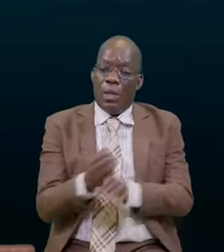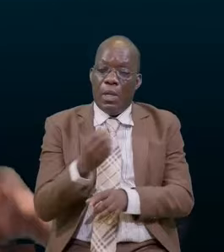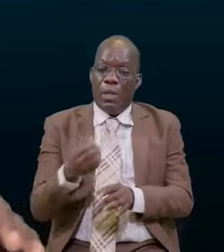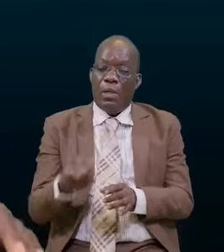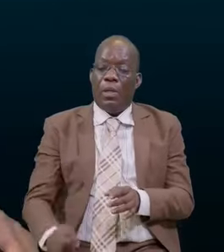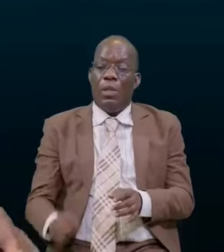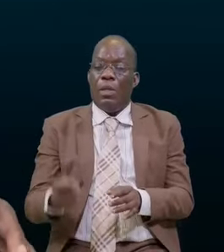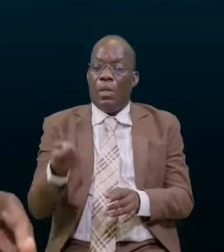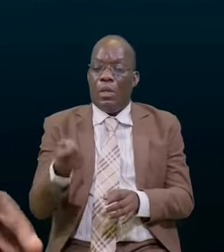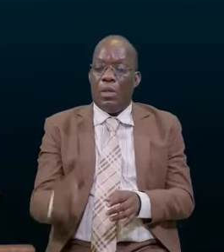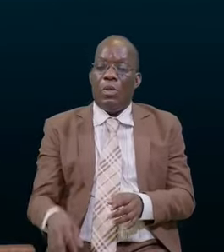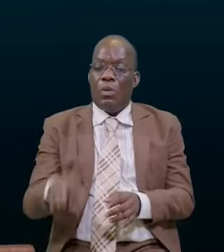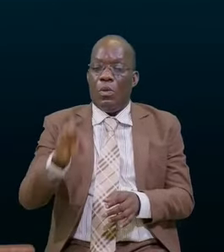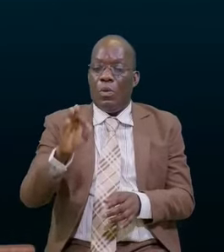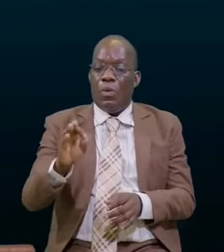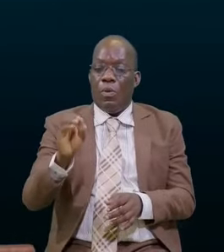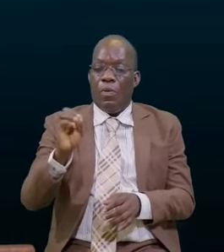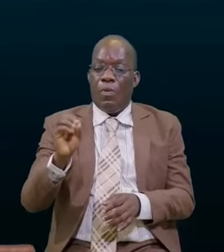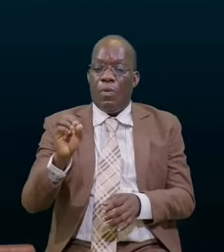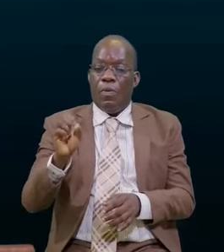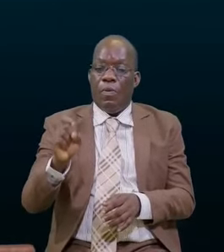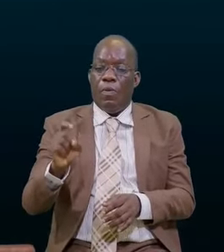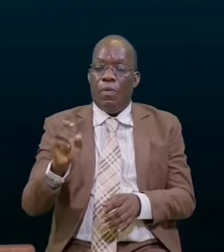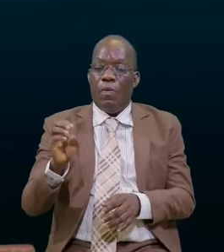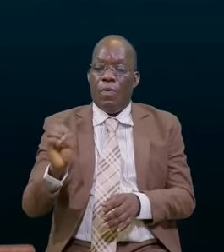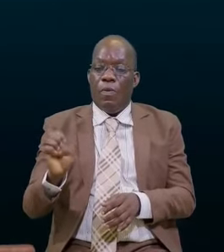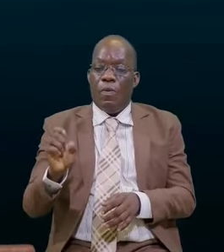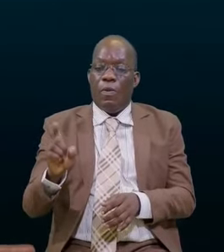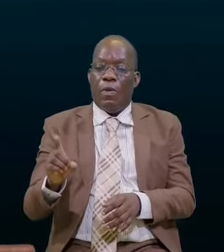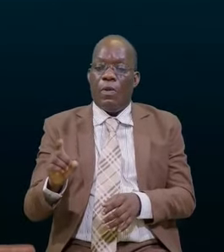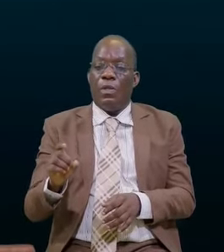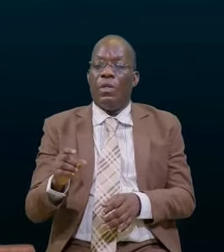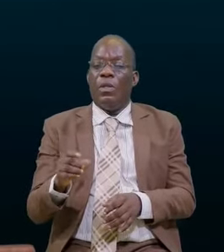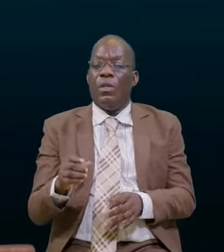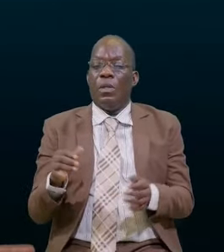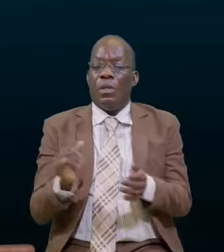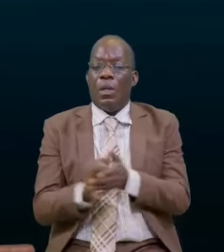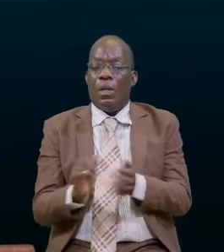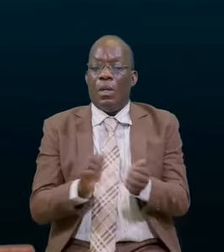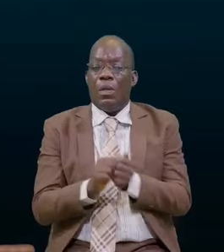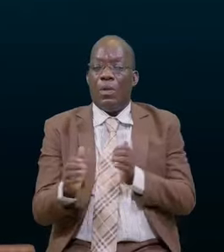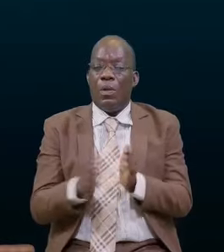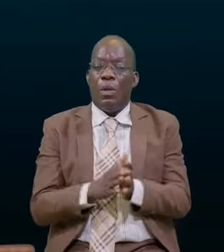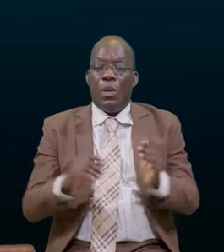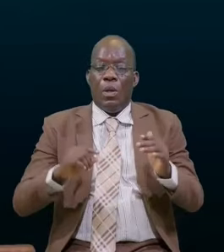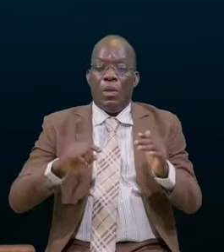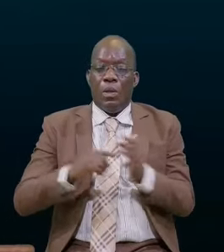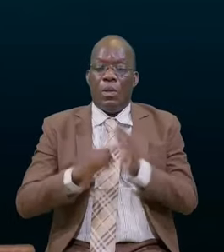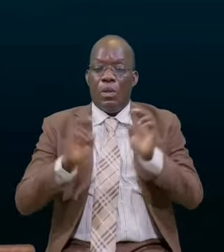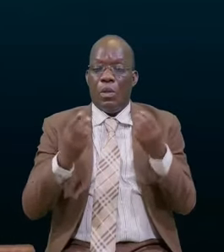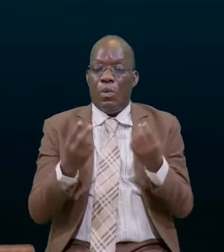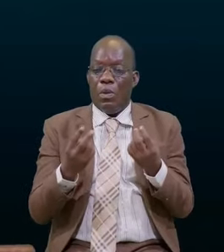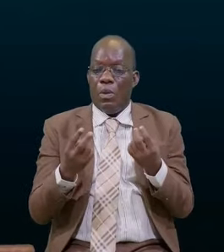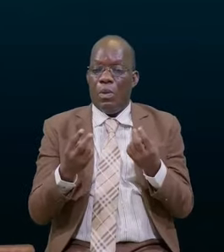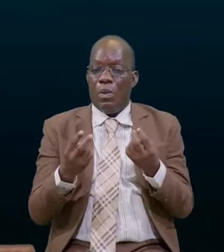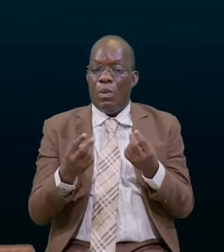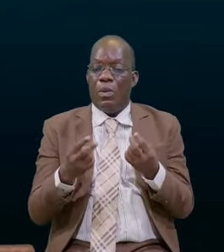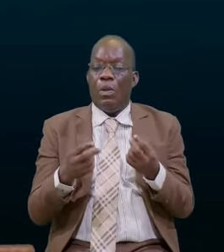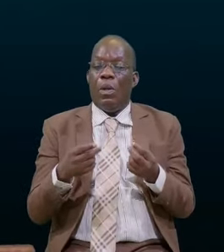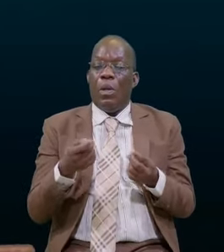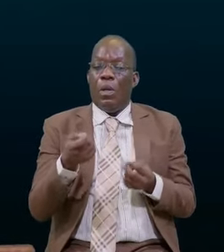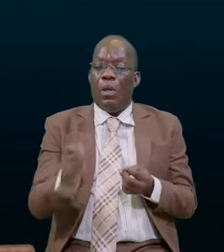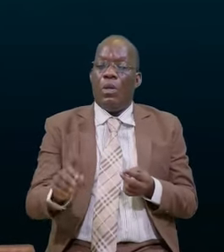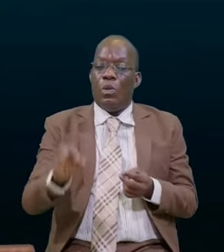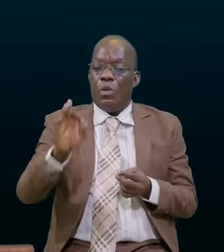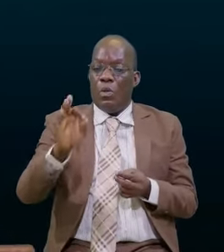have tender grapes I want us to look at this subject little foxes that sh that SPO the vine the